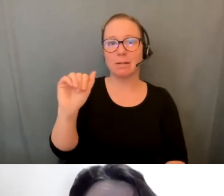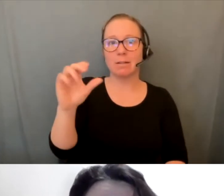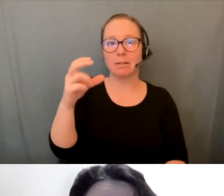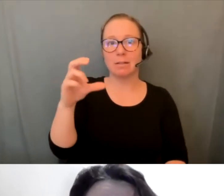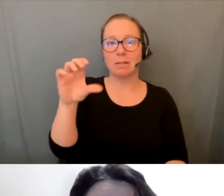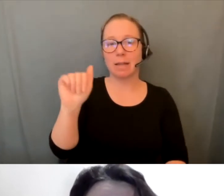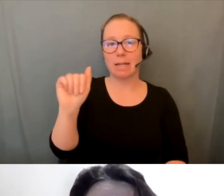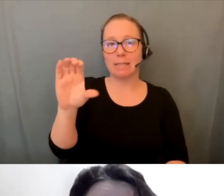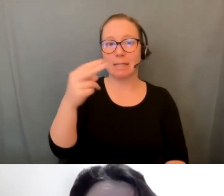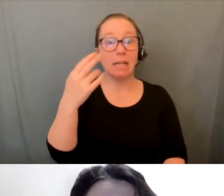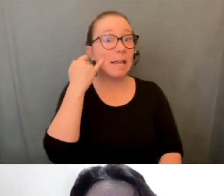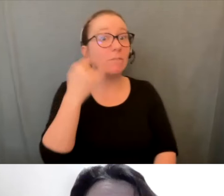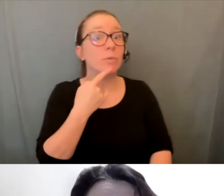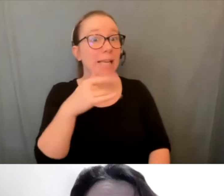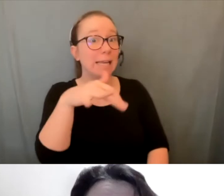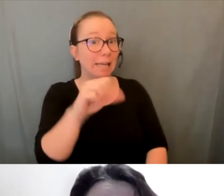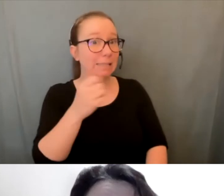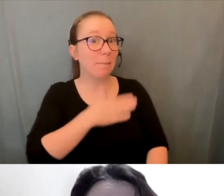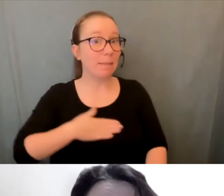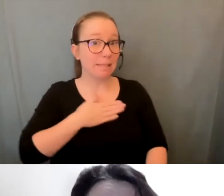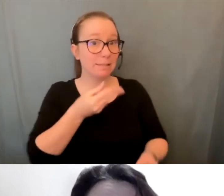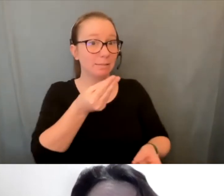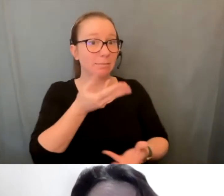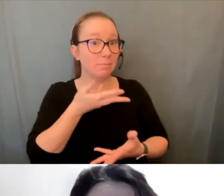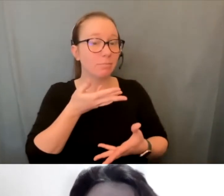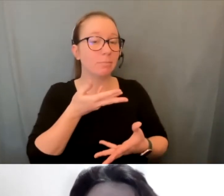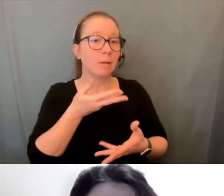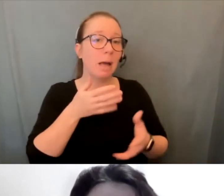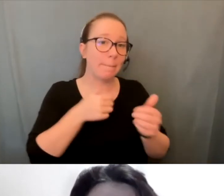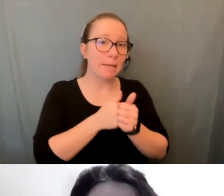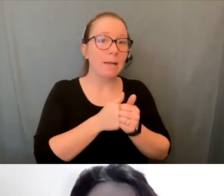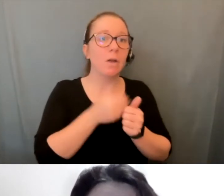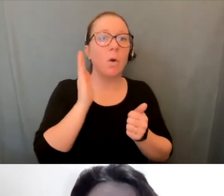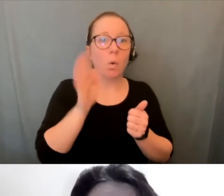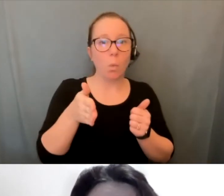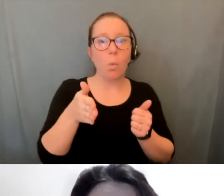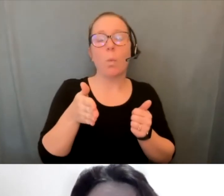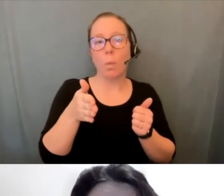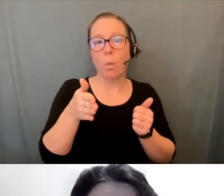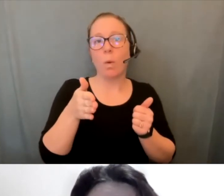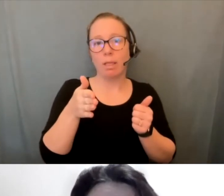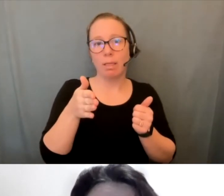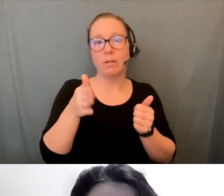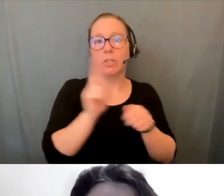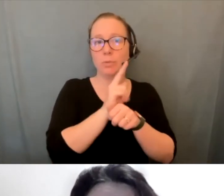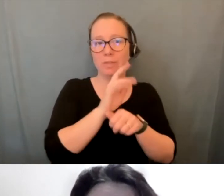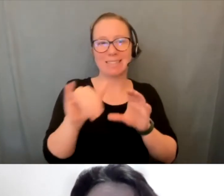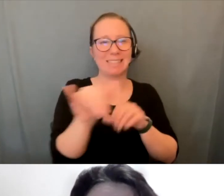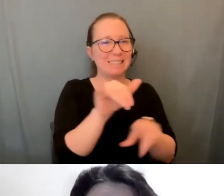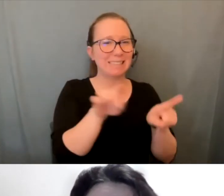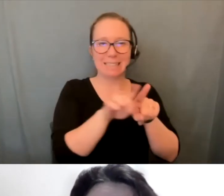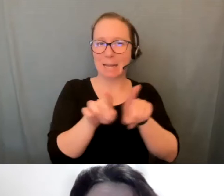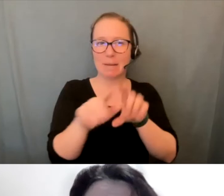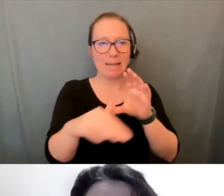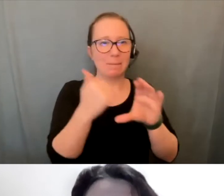you say, yes, please keep me posted, is it generates a report with the email that you signed up or registered for the Zoom meeting with. And that's the email that